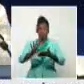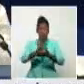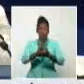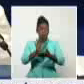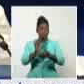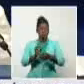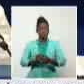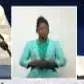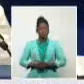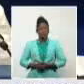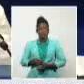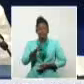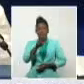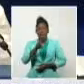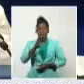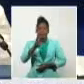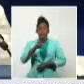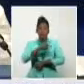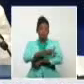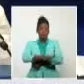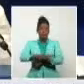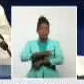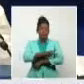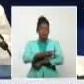islands, in the United States,